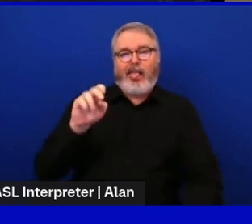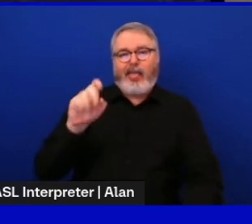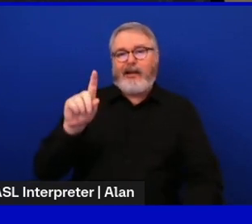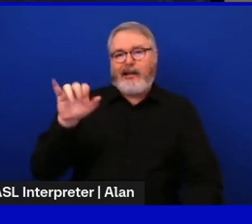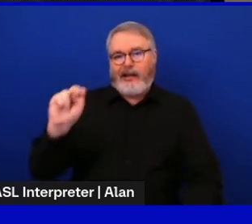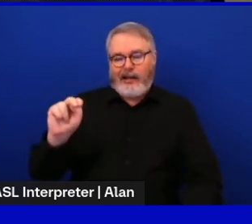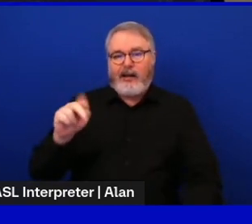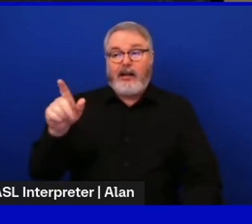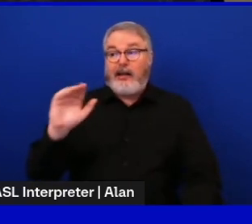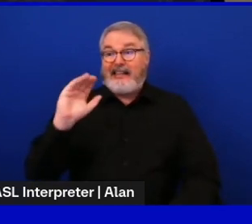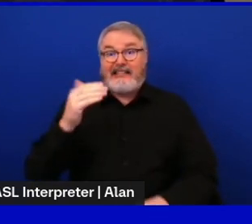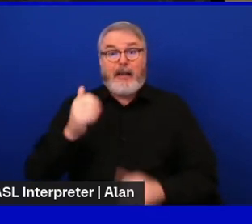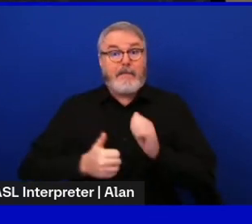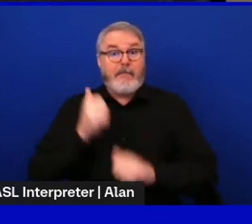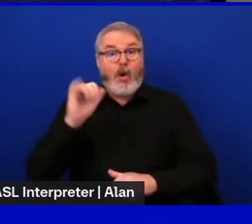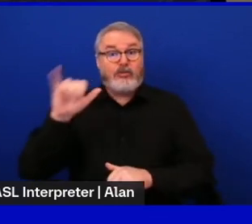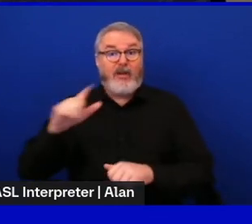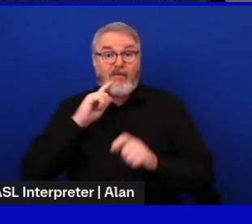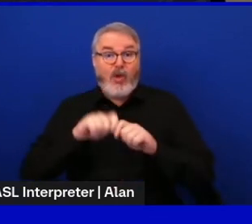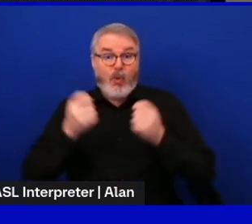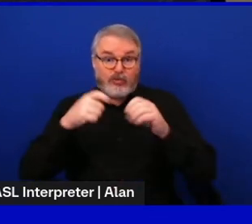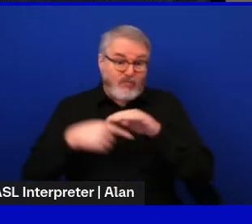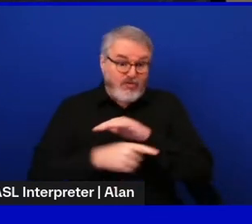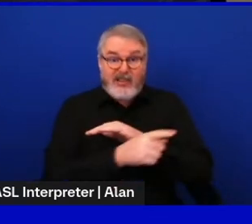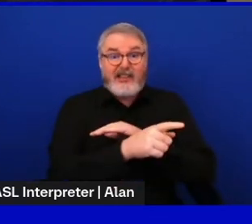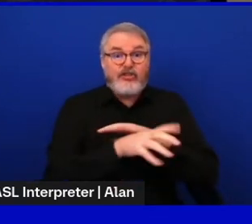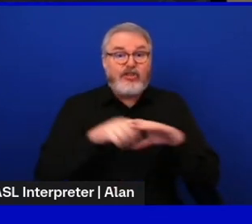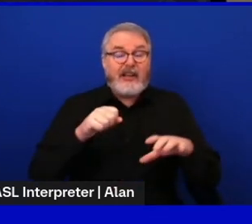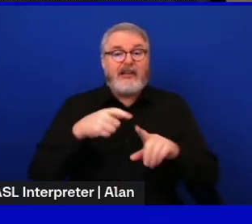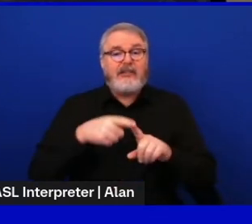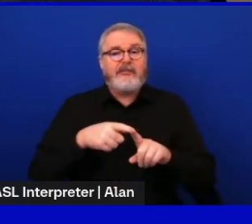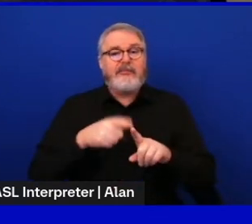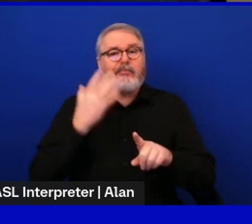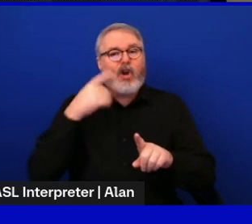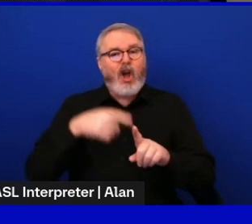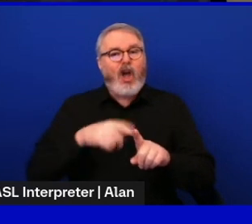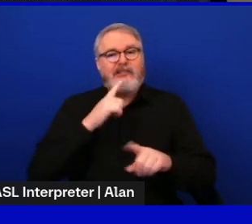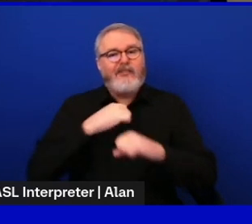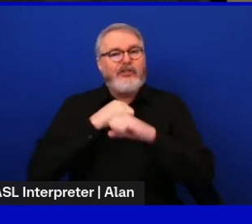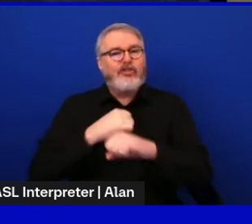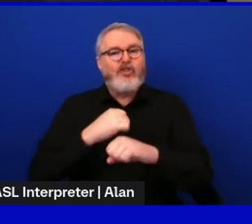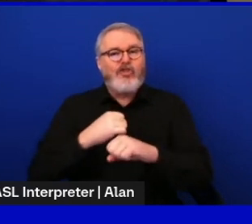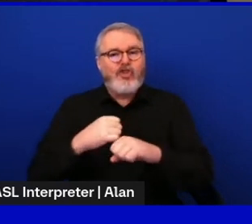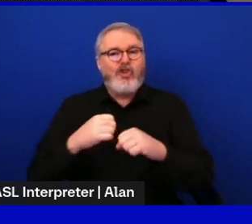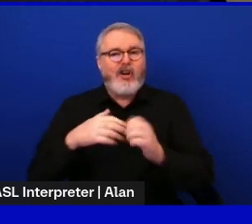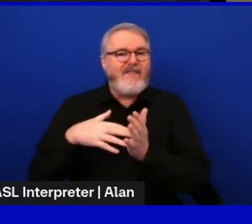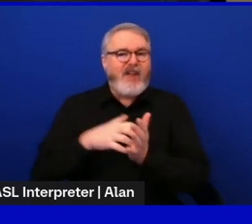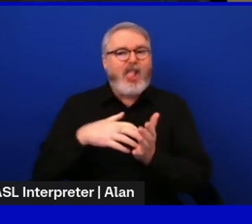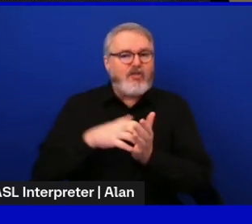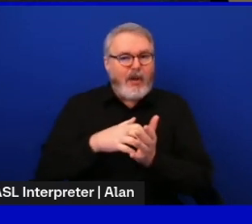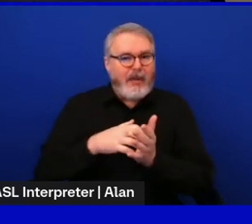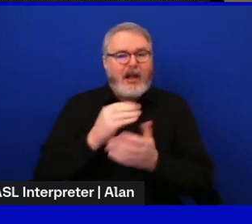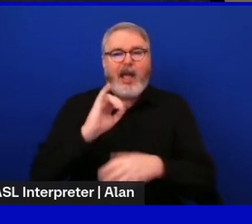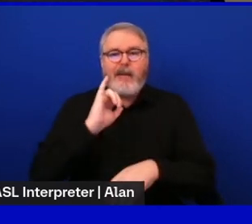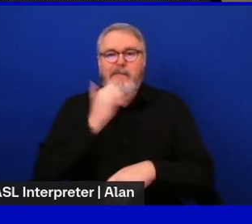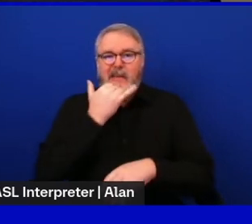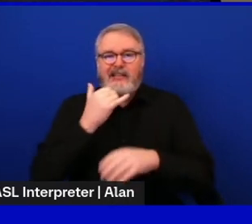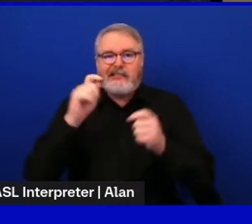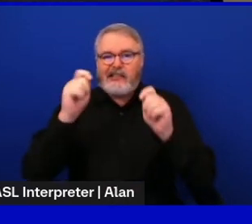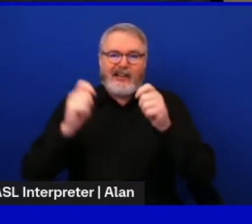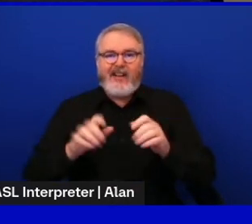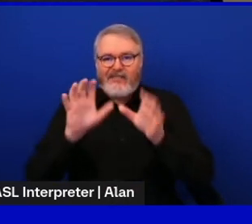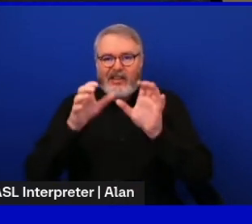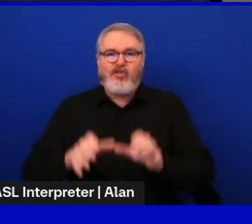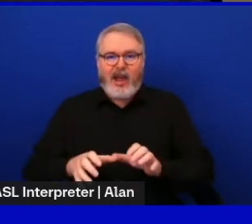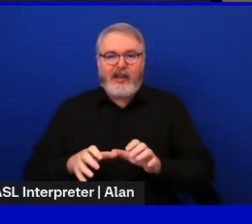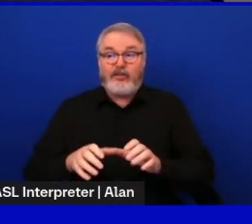most of those breaches are actually related to security vulnerabilities and misconfigurations. So I think that's should kind of nicely align